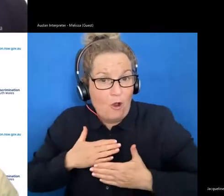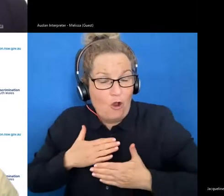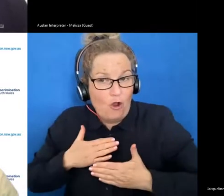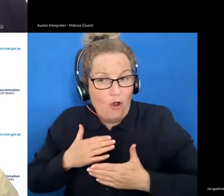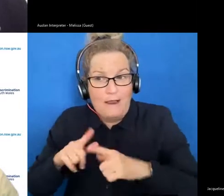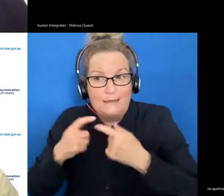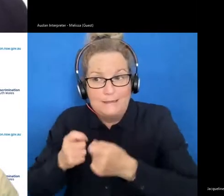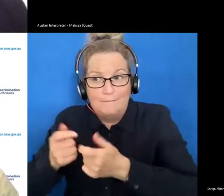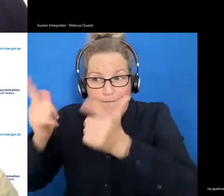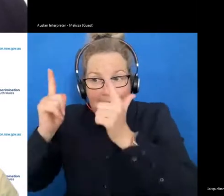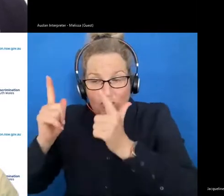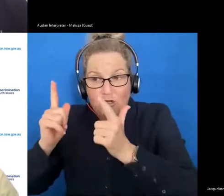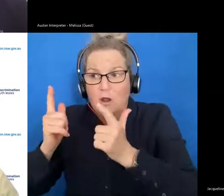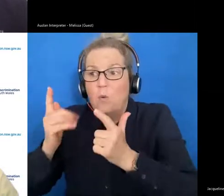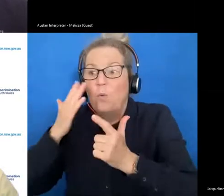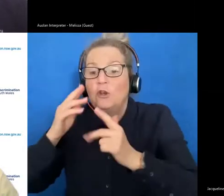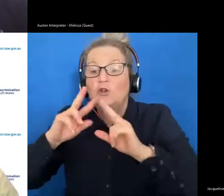results.